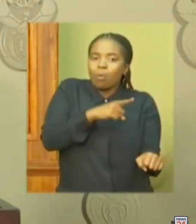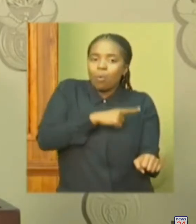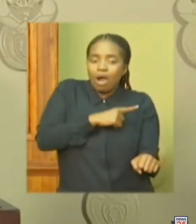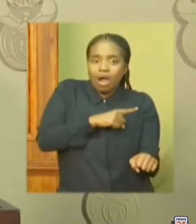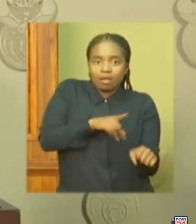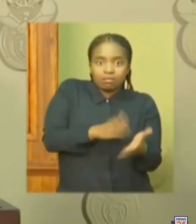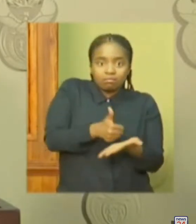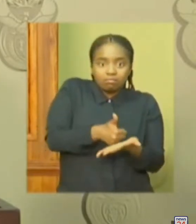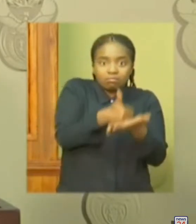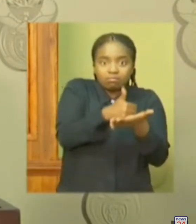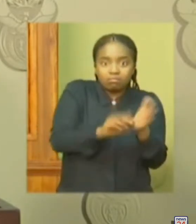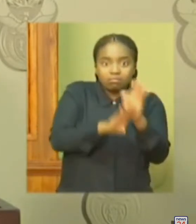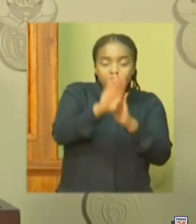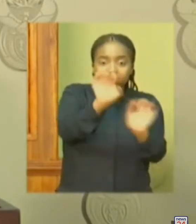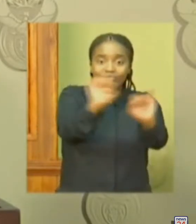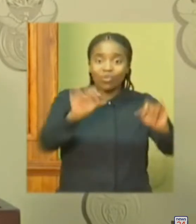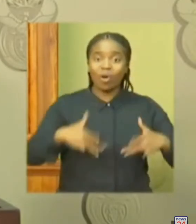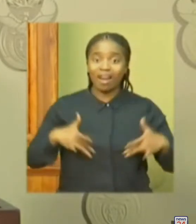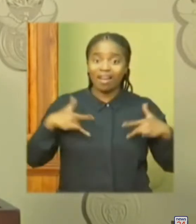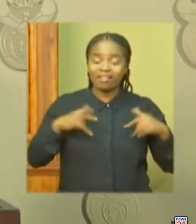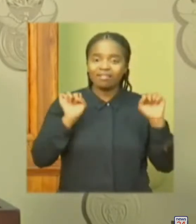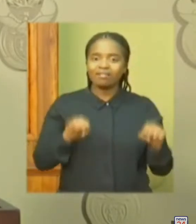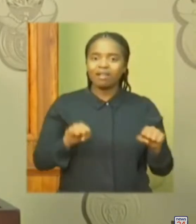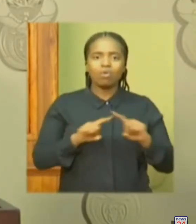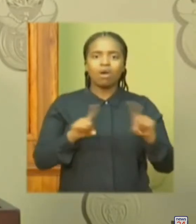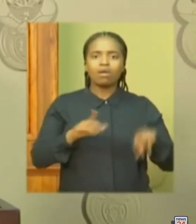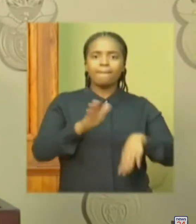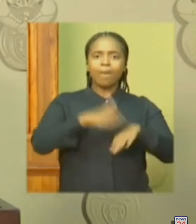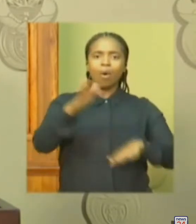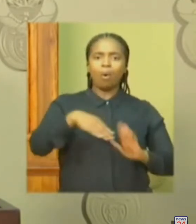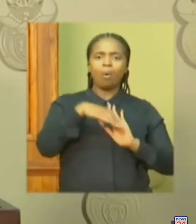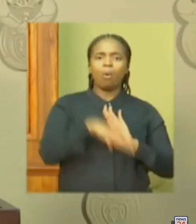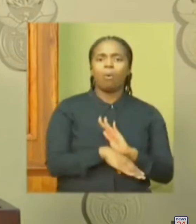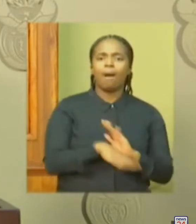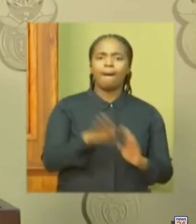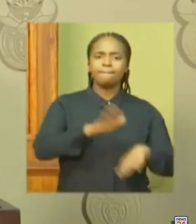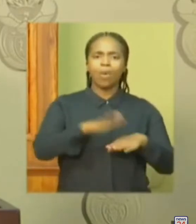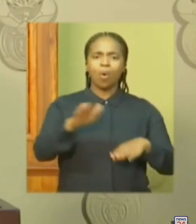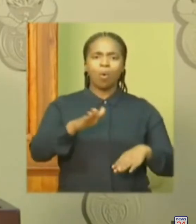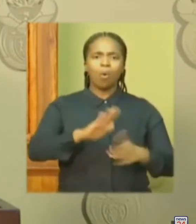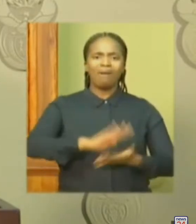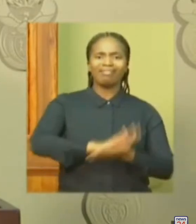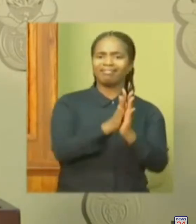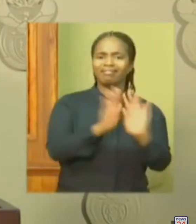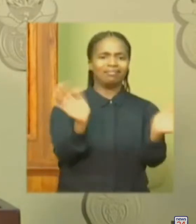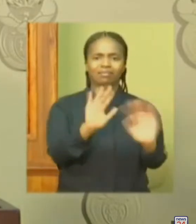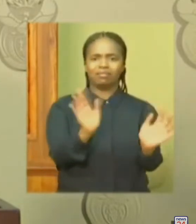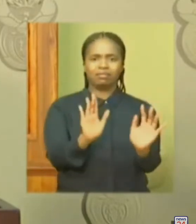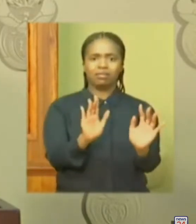empirical evidence, and that they do not cause much harm than good.